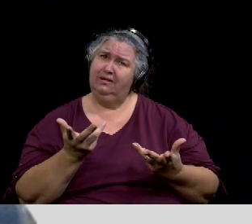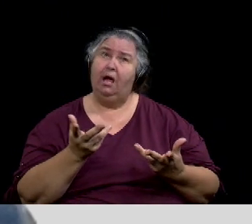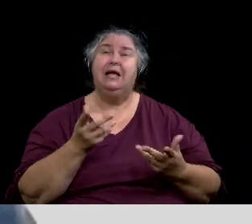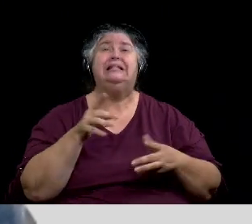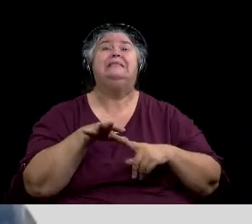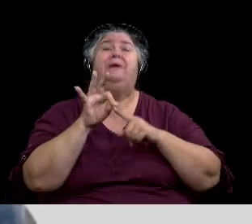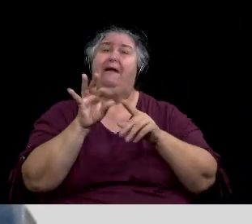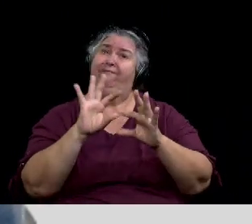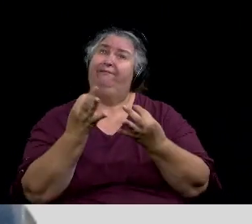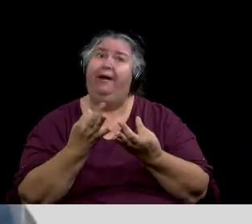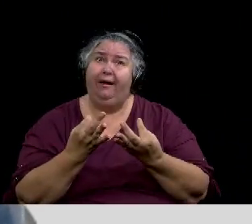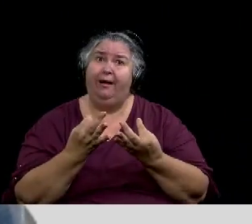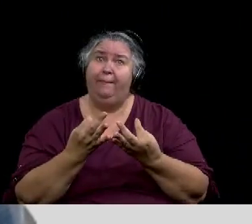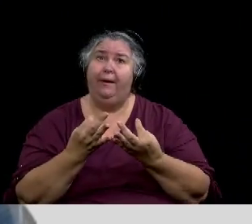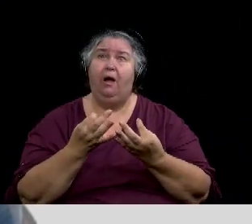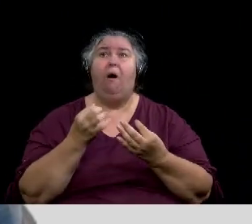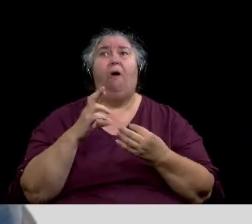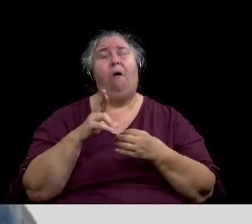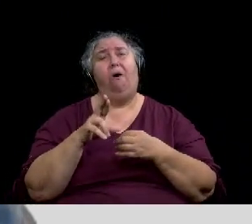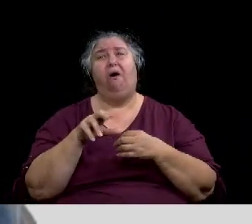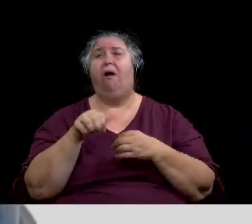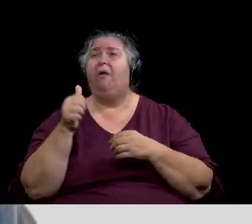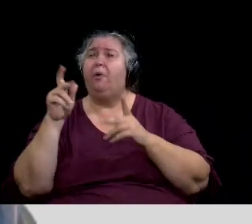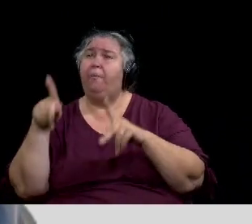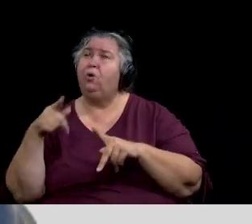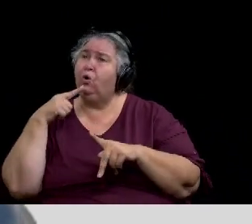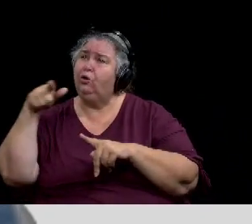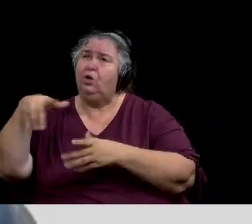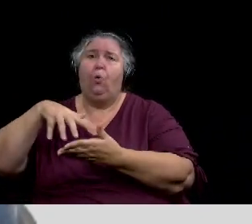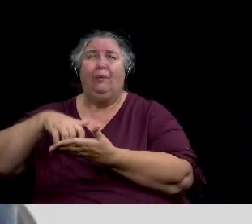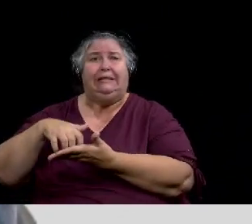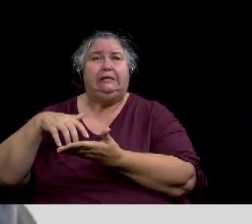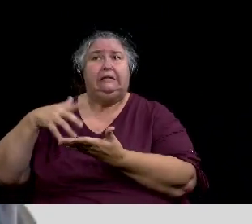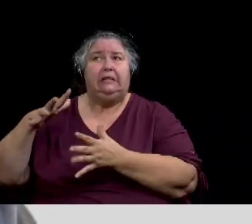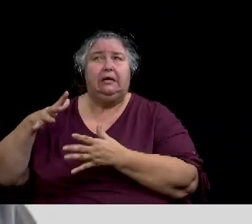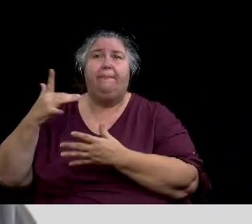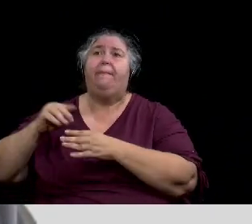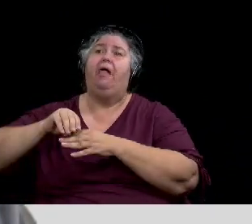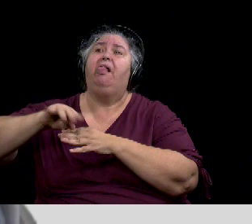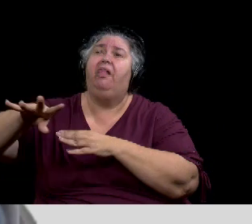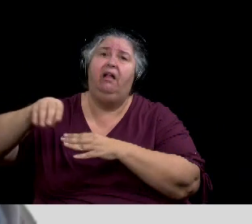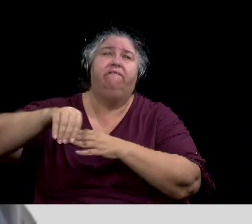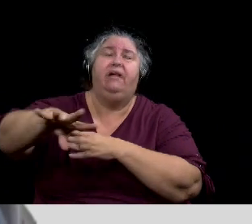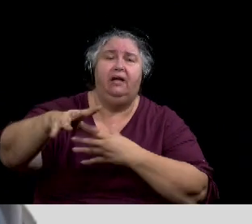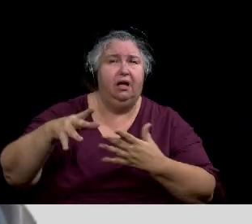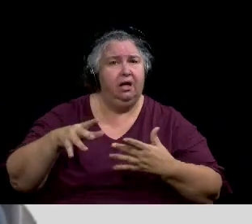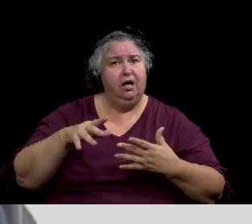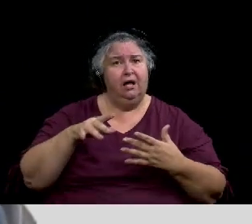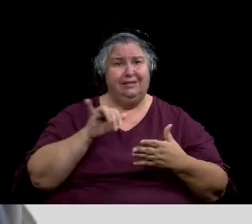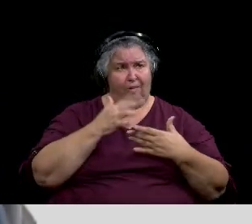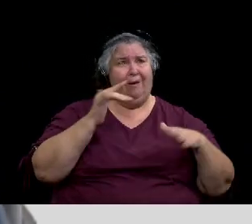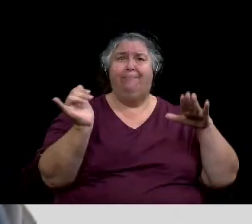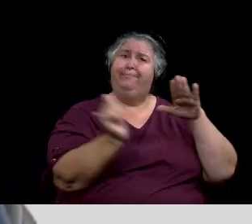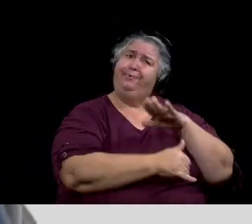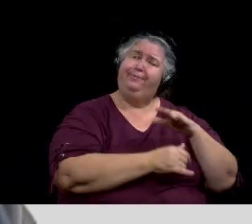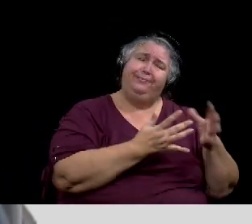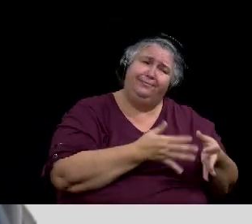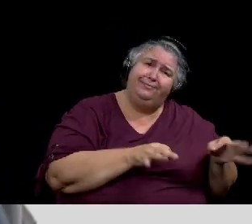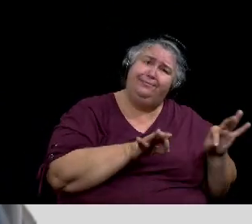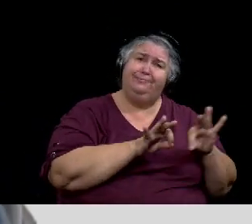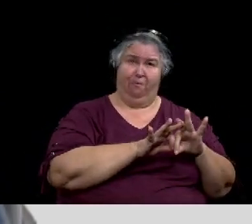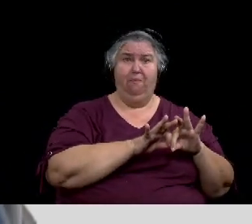that, we don't want to infect another member in our community who will then in turn infect someone they love. So quarantine is a key piece of